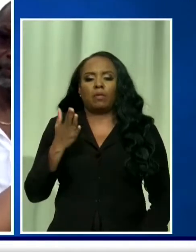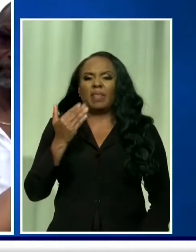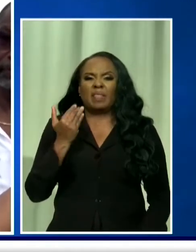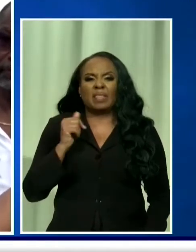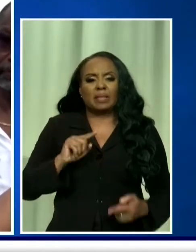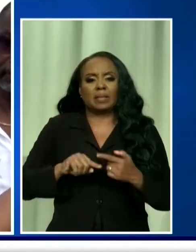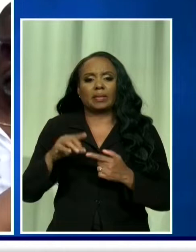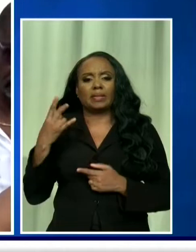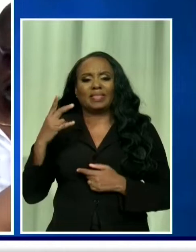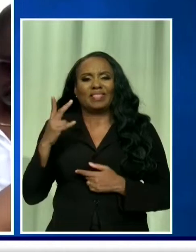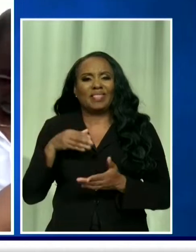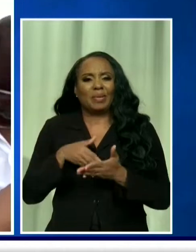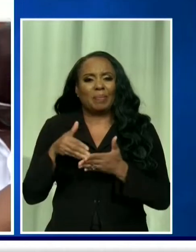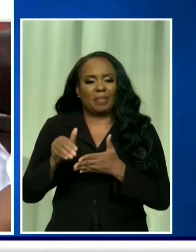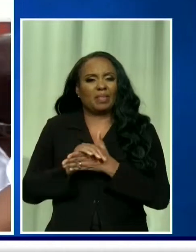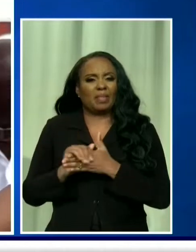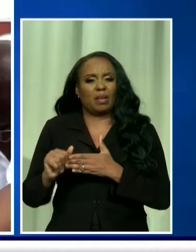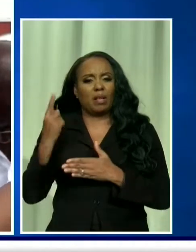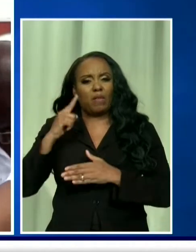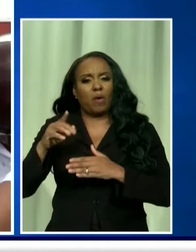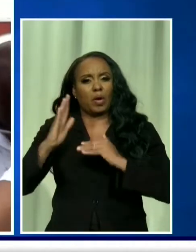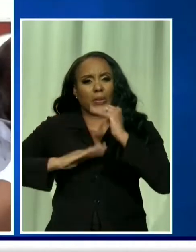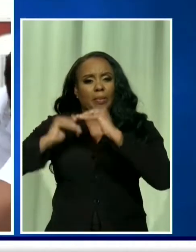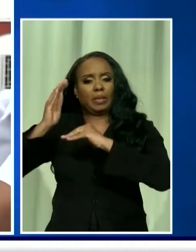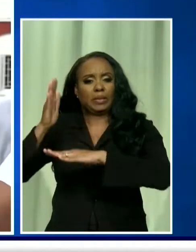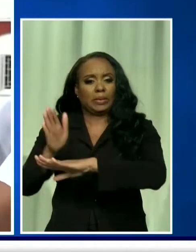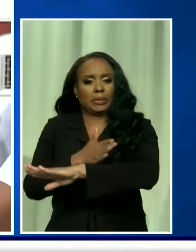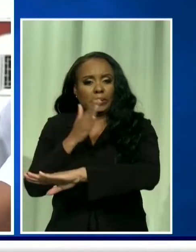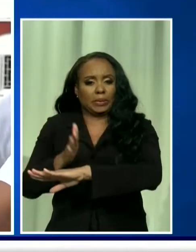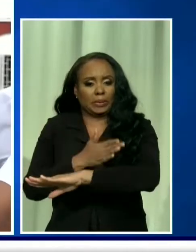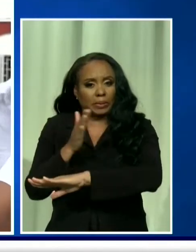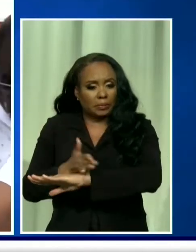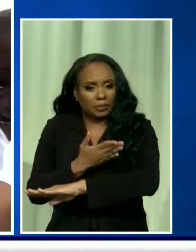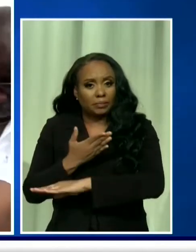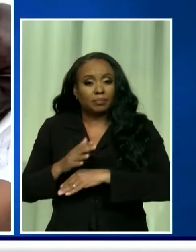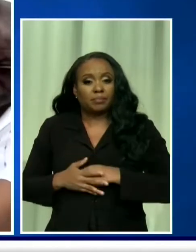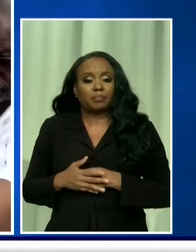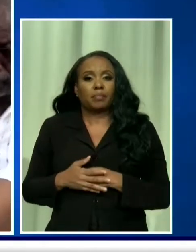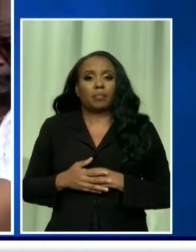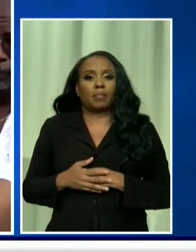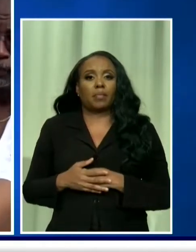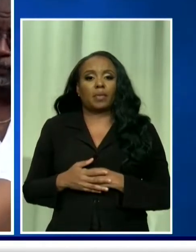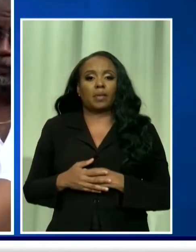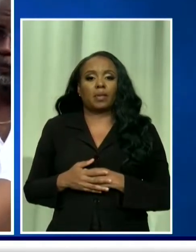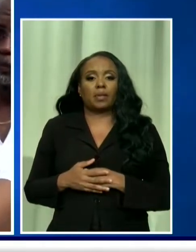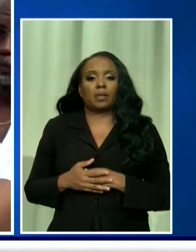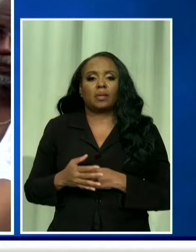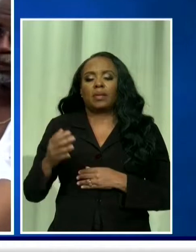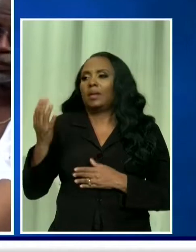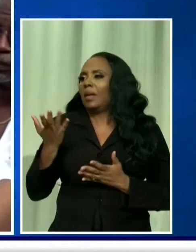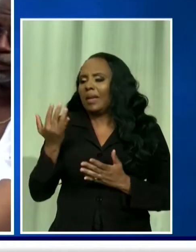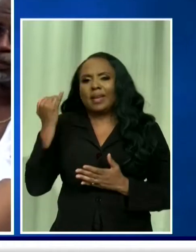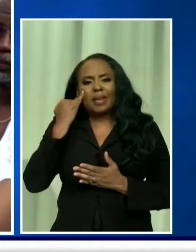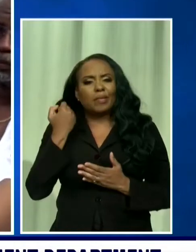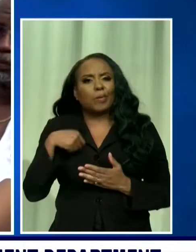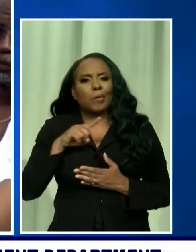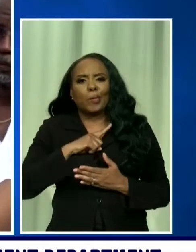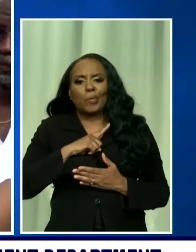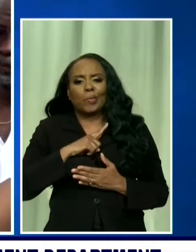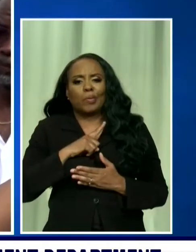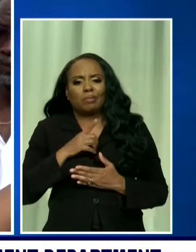get these buildings refurbished. Because at the end of the day, if we can get those away from paying rent somewhere else, and